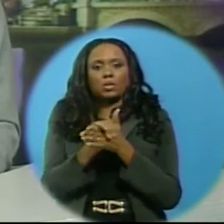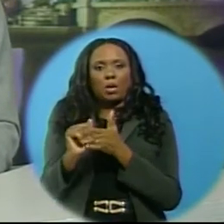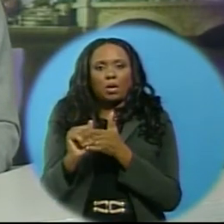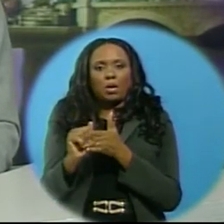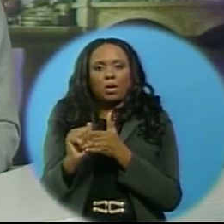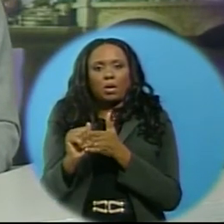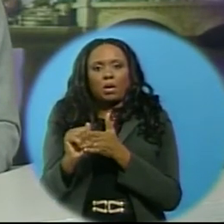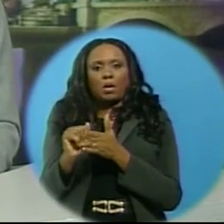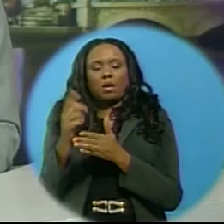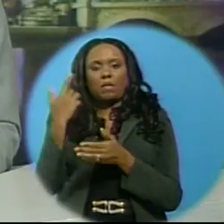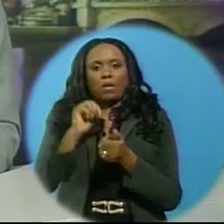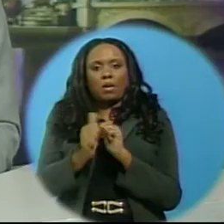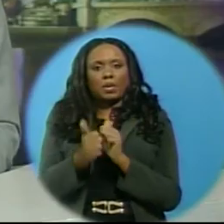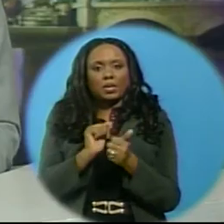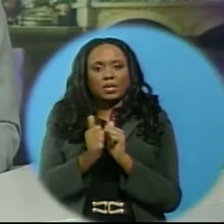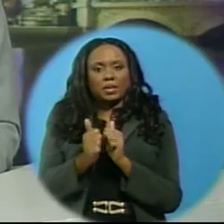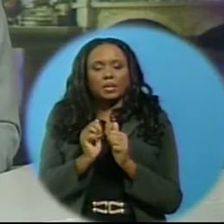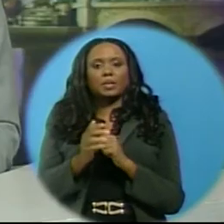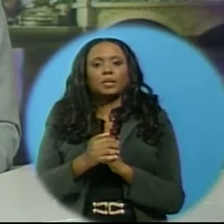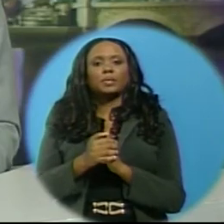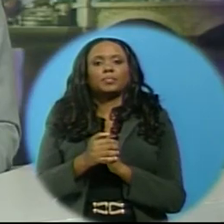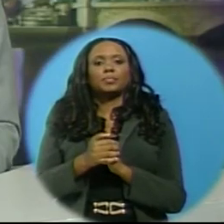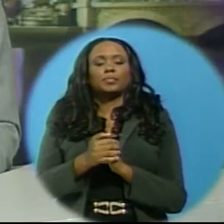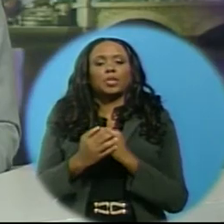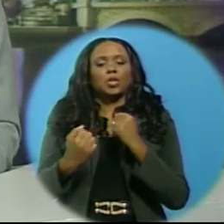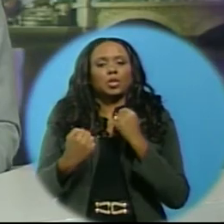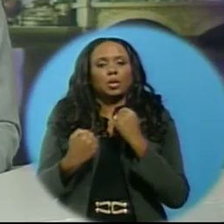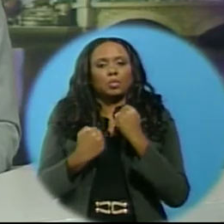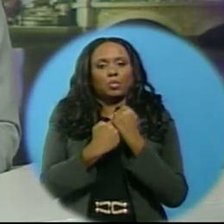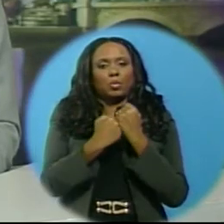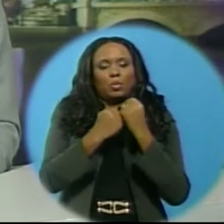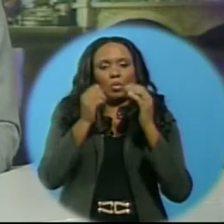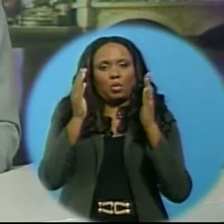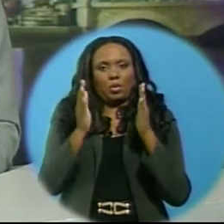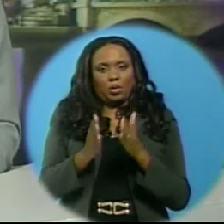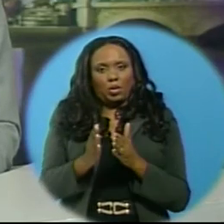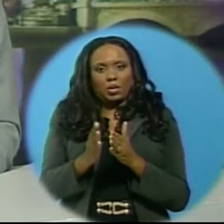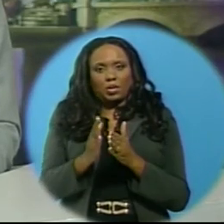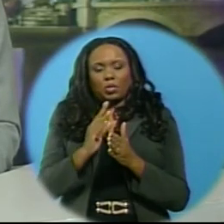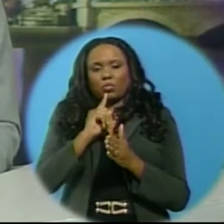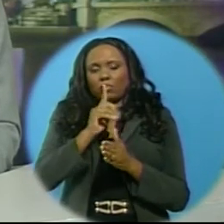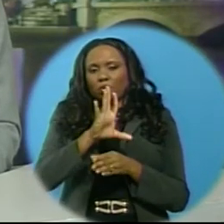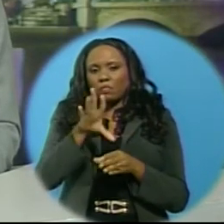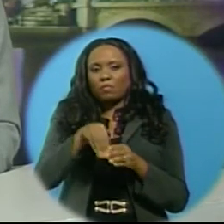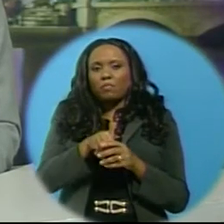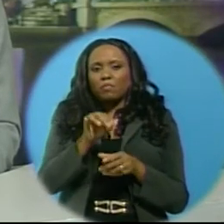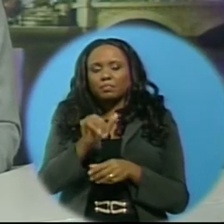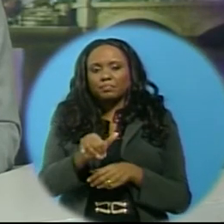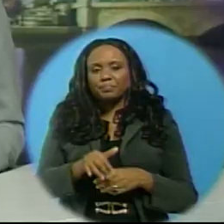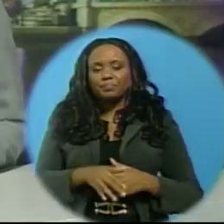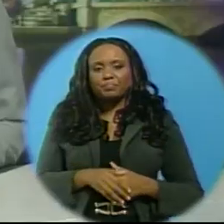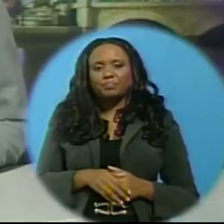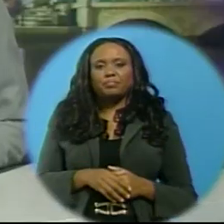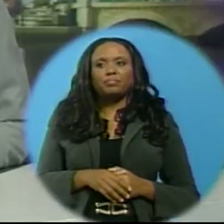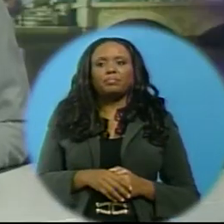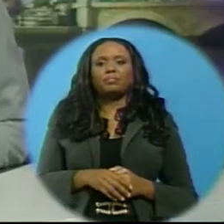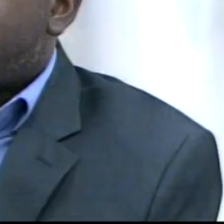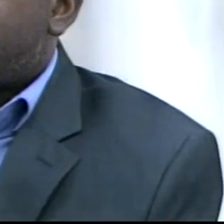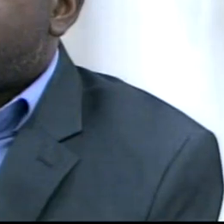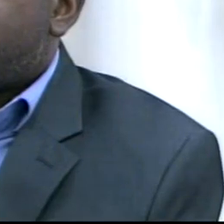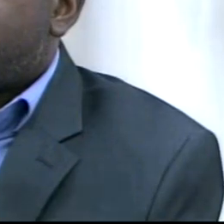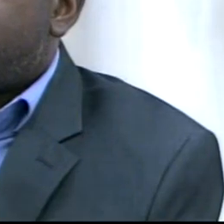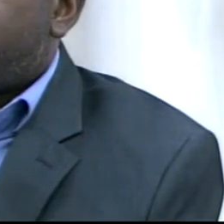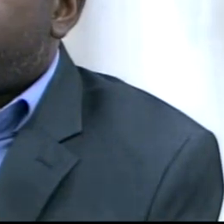of the Court tournament. Title sponsor is the Barbados Public Workers Cooperative Credit Union. This year we